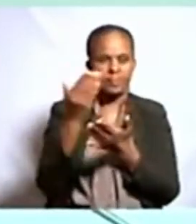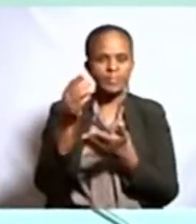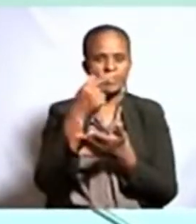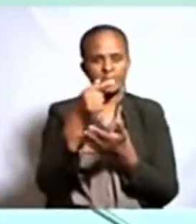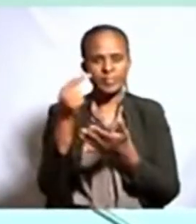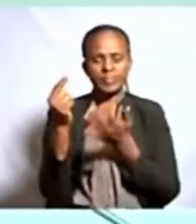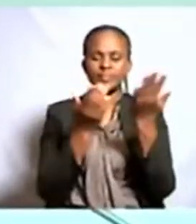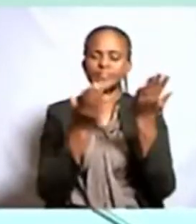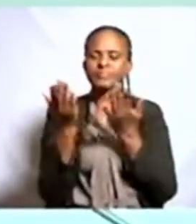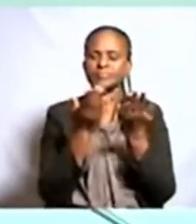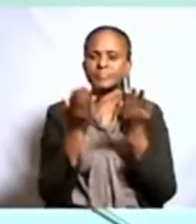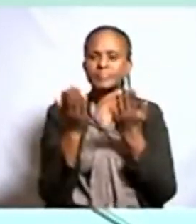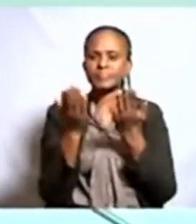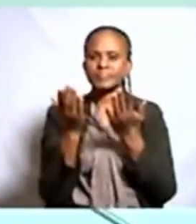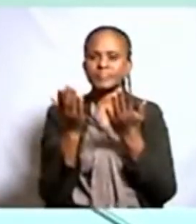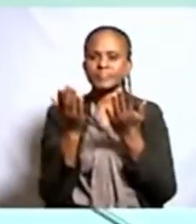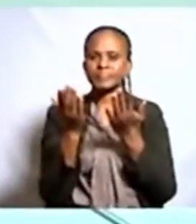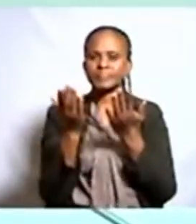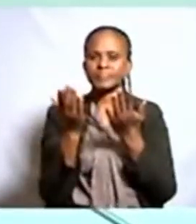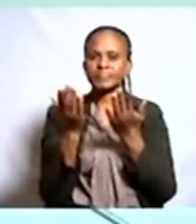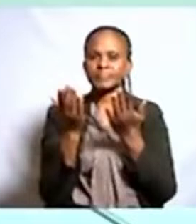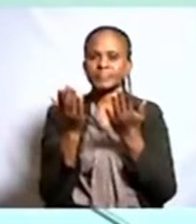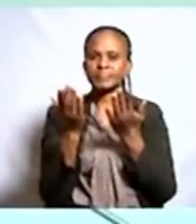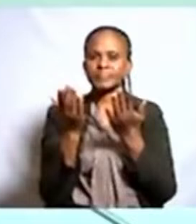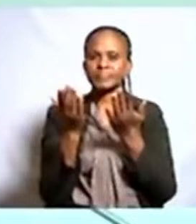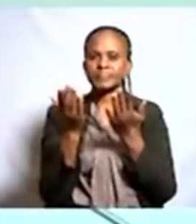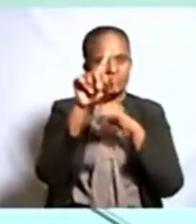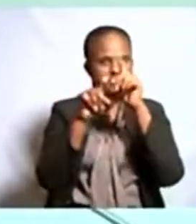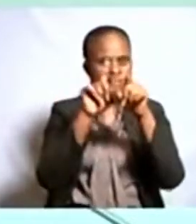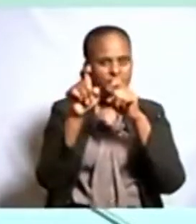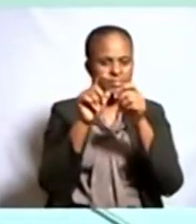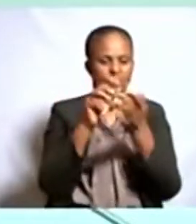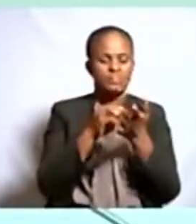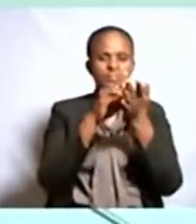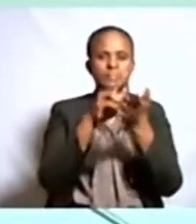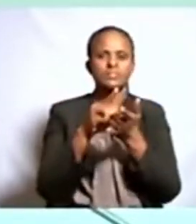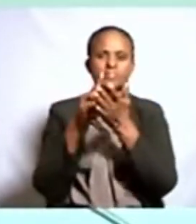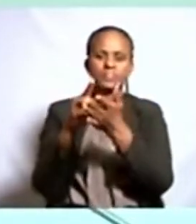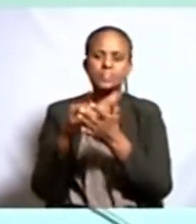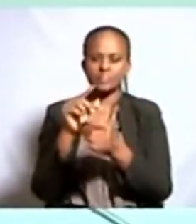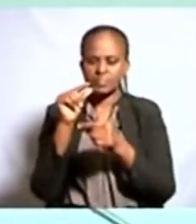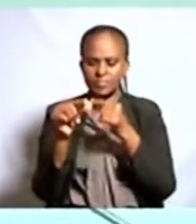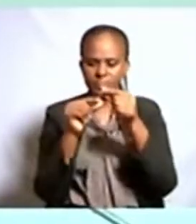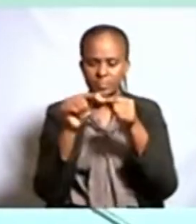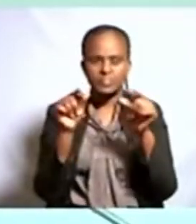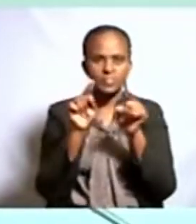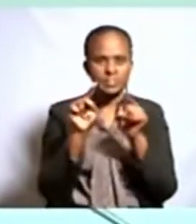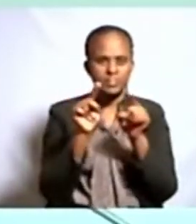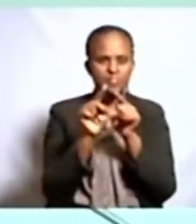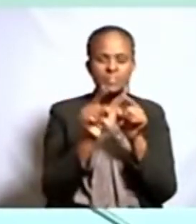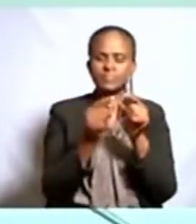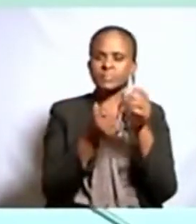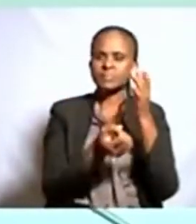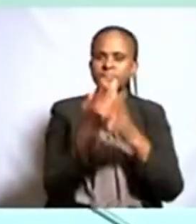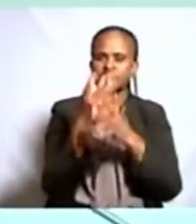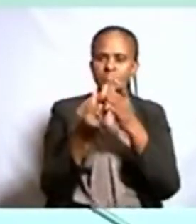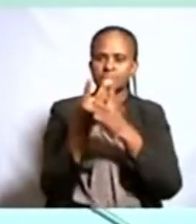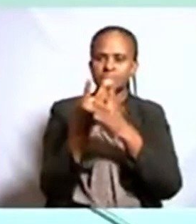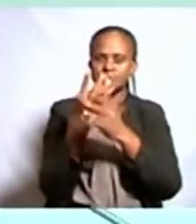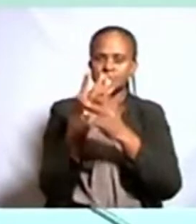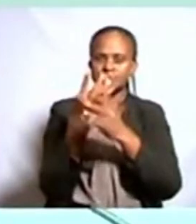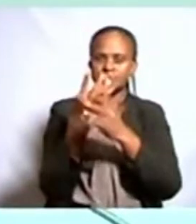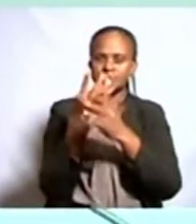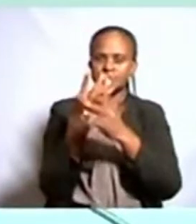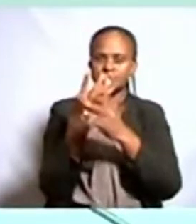services. Sub-item 1, questionable variation of donated seeds, contract for rejuvenation of cashew plantation and establishment of